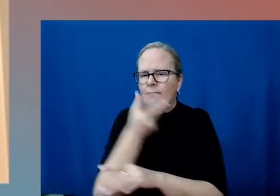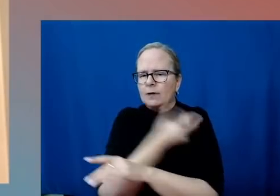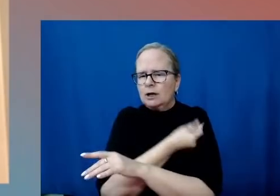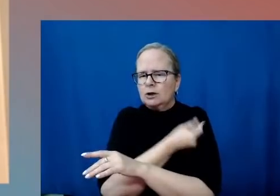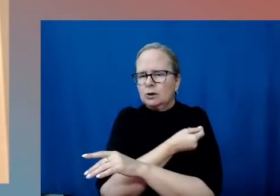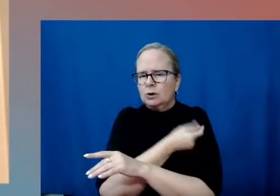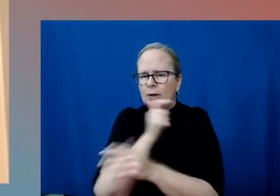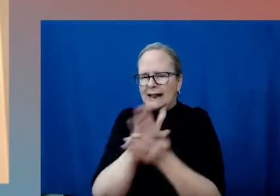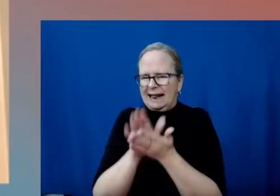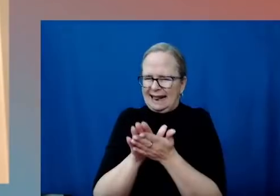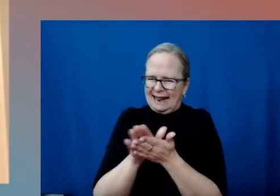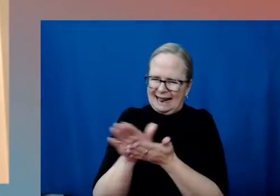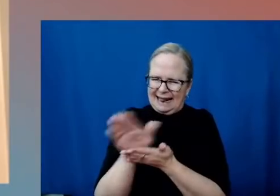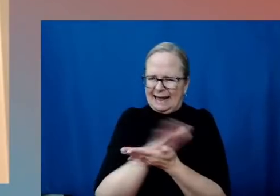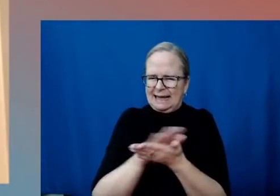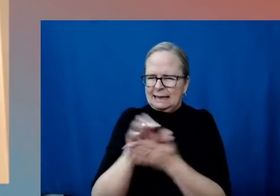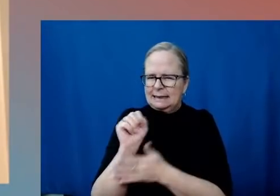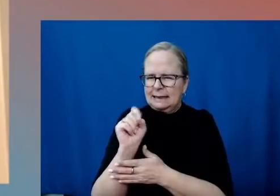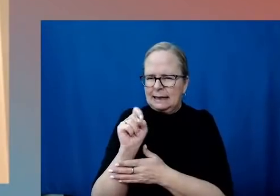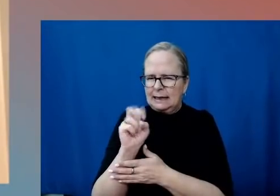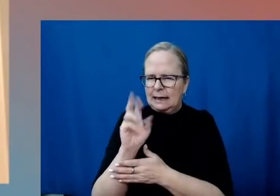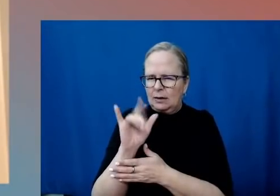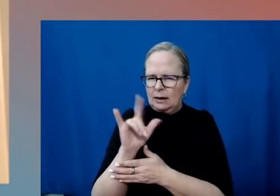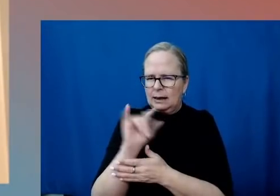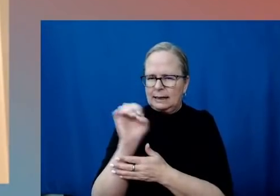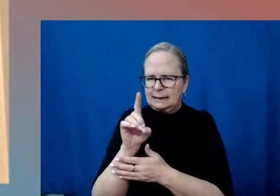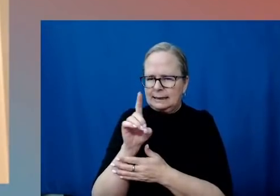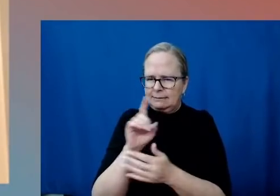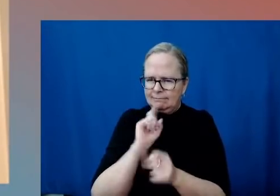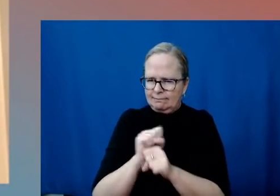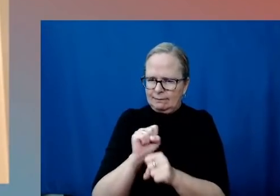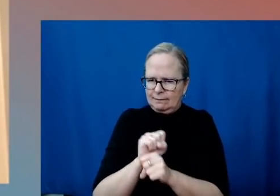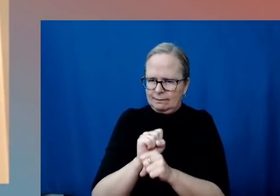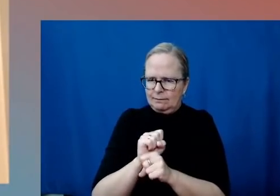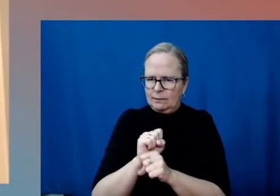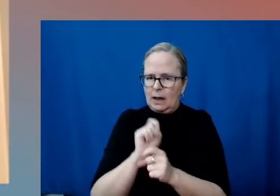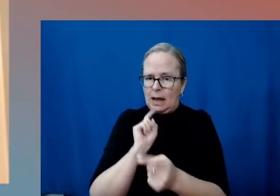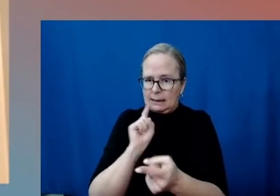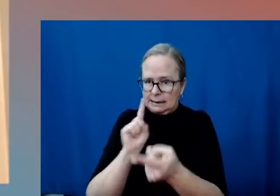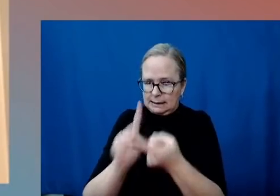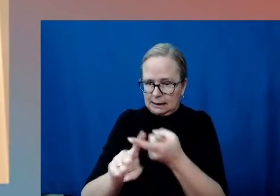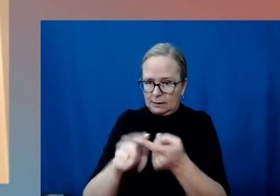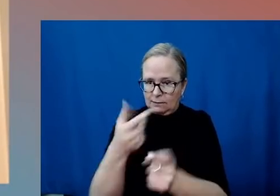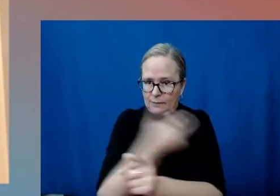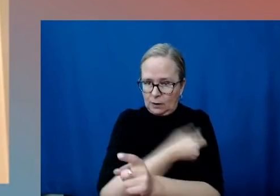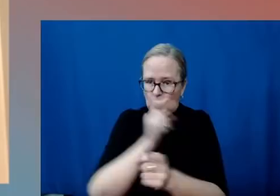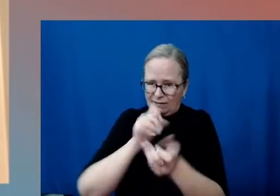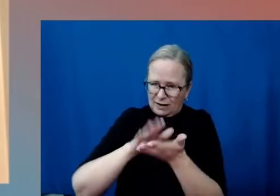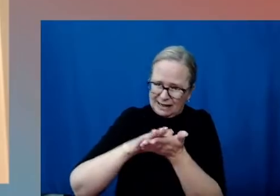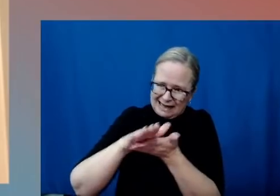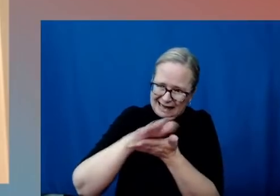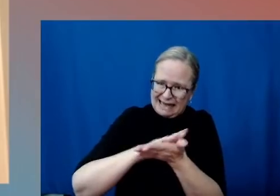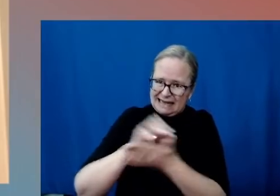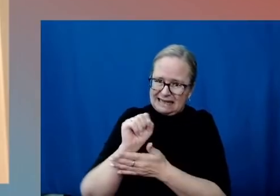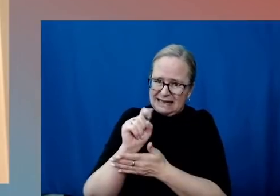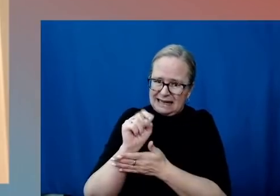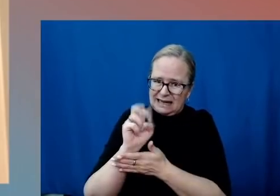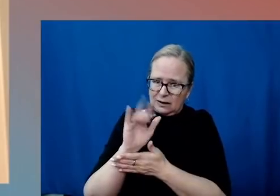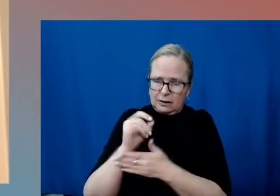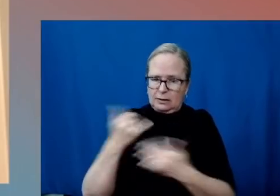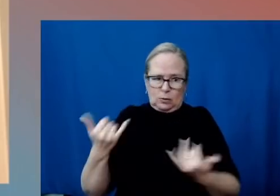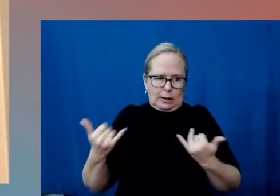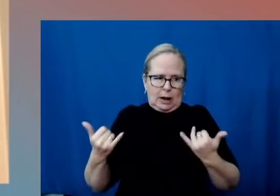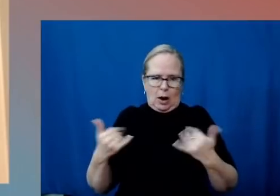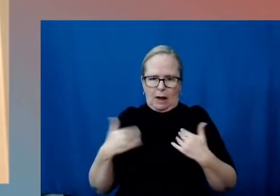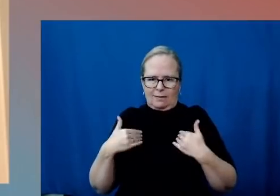quote unquote golden ring, is a sterilizing vaccine. But until we have that sterilizing vaccine, we need to do once we have this Vaccine Plus.